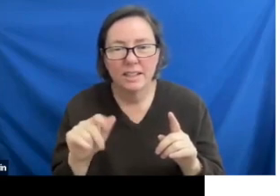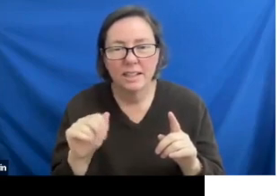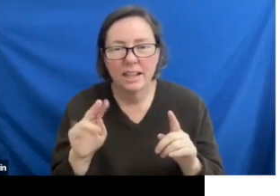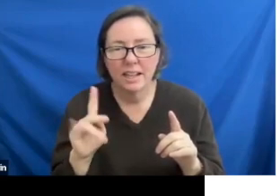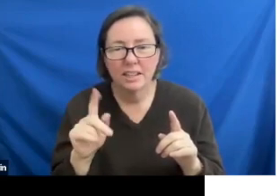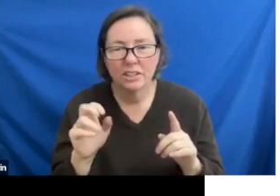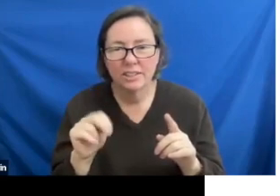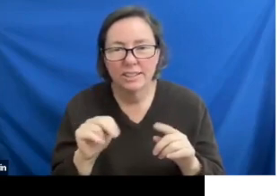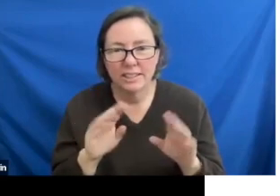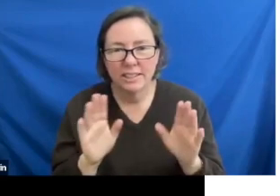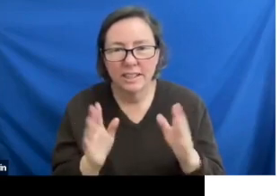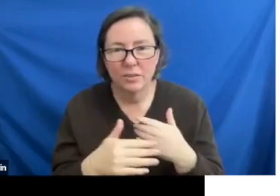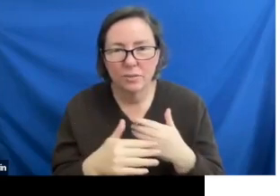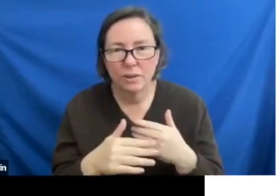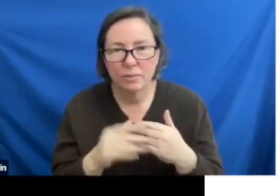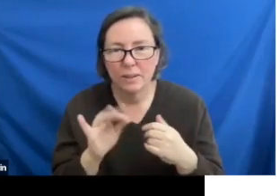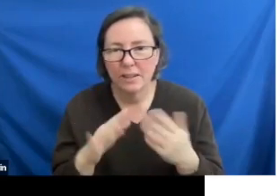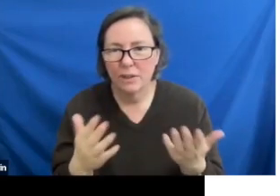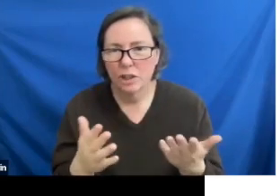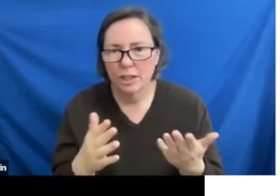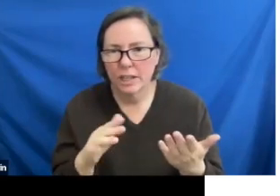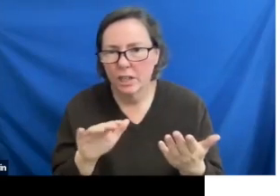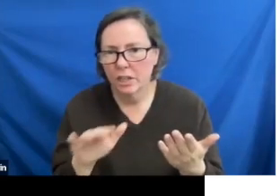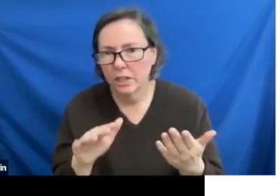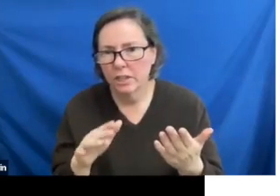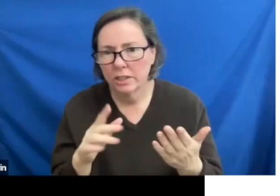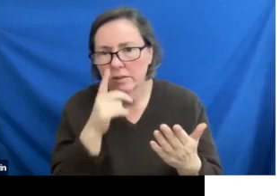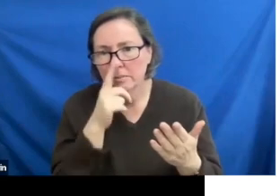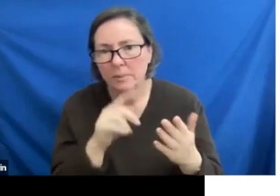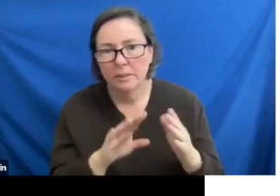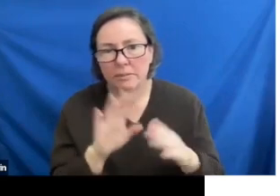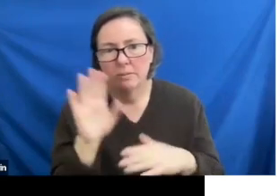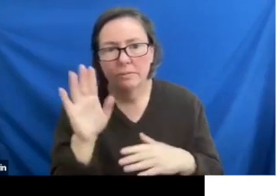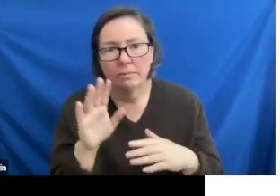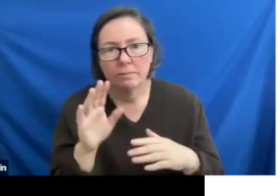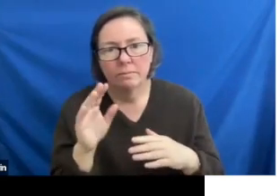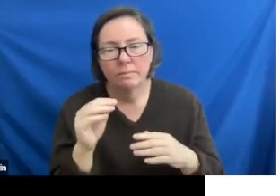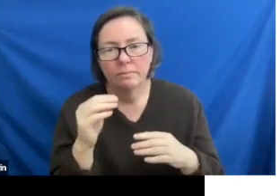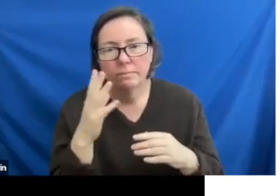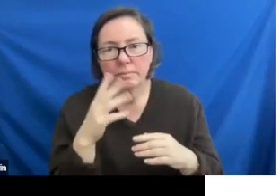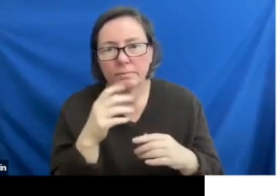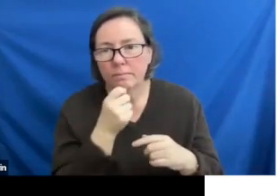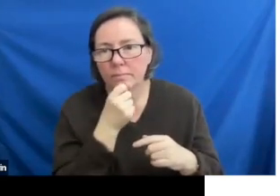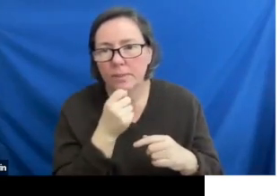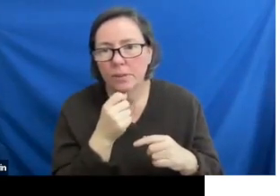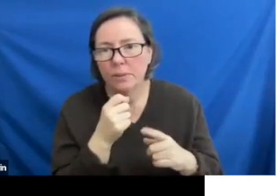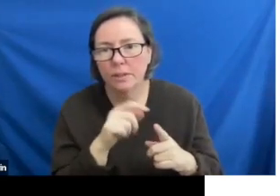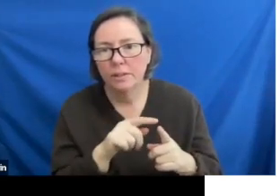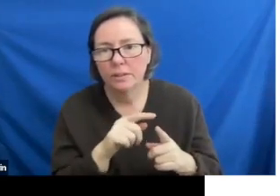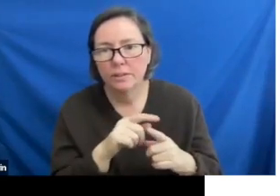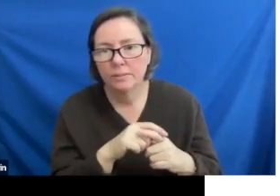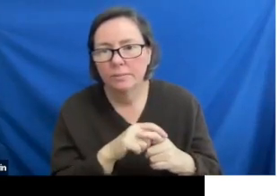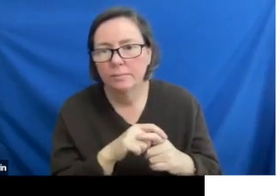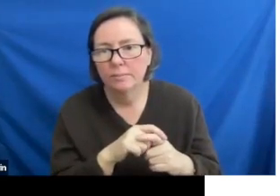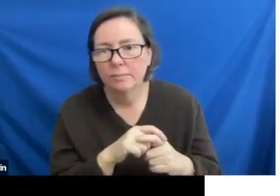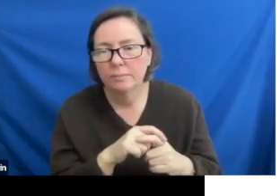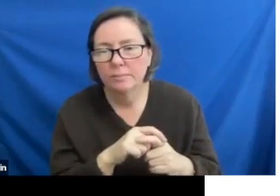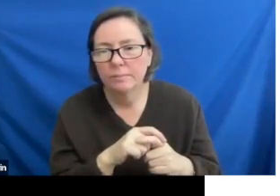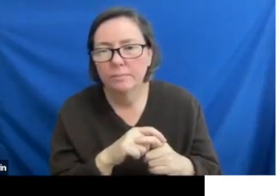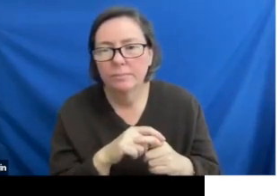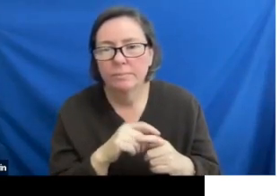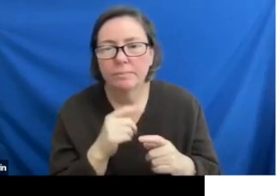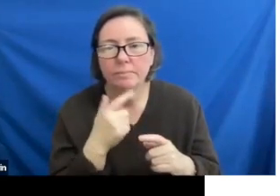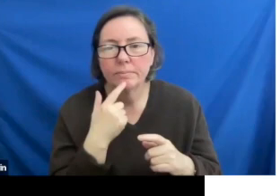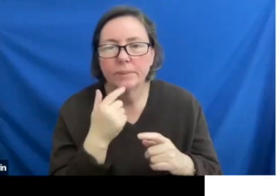room. Councilor, if you're able, if you can unmute and say a few